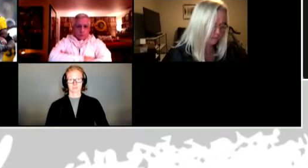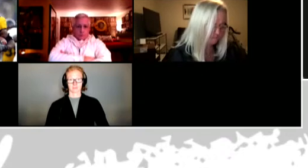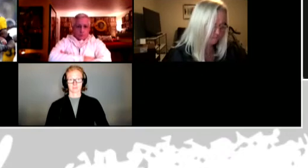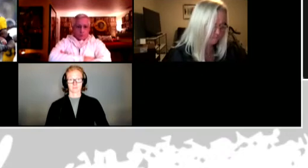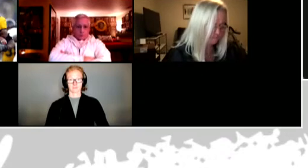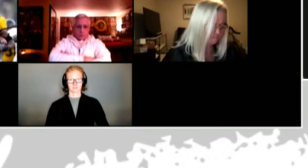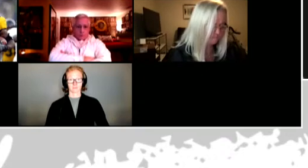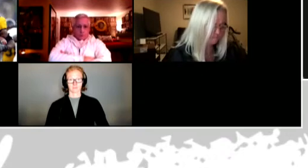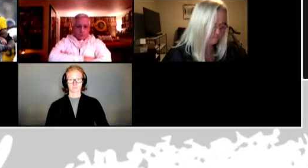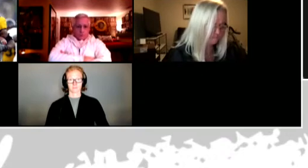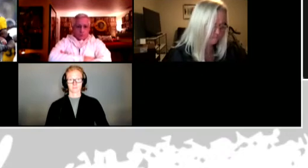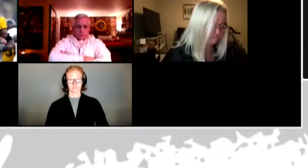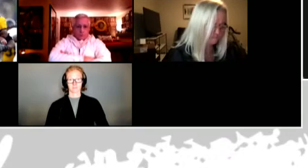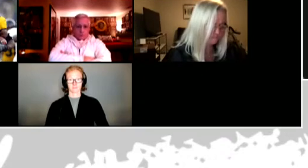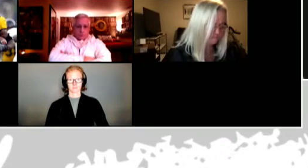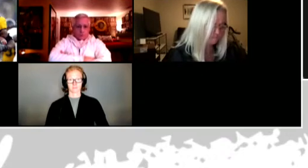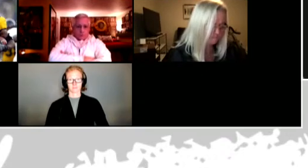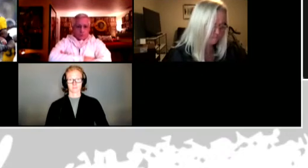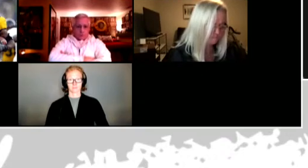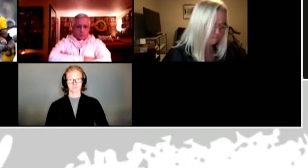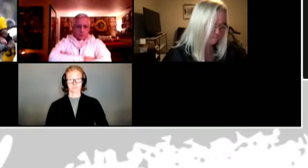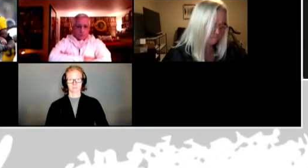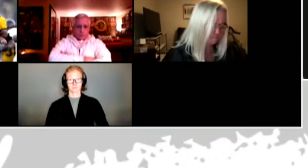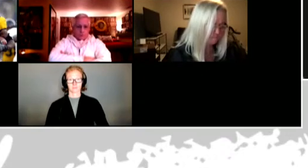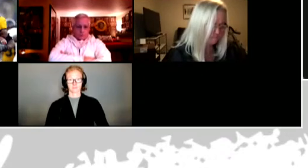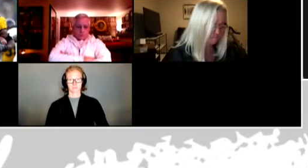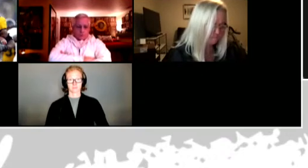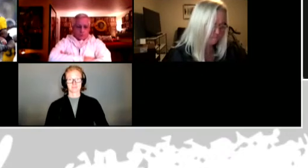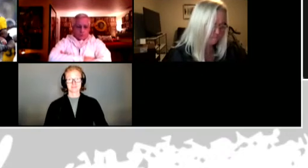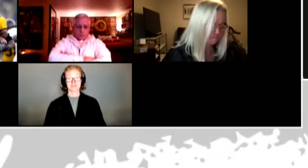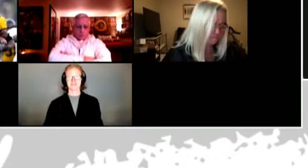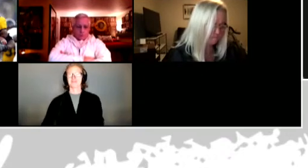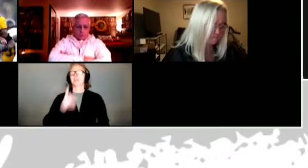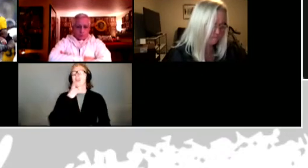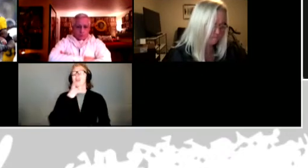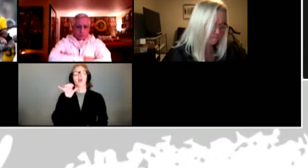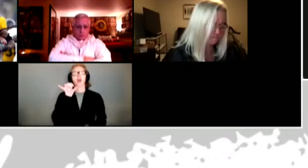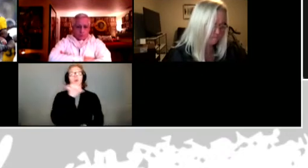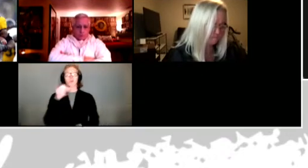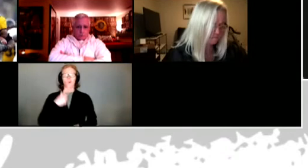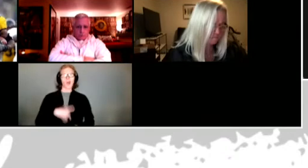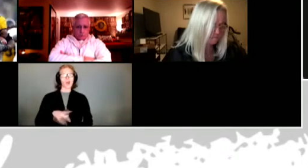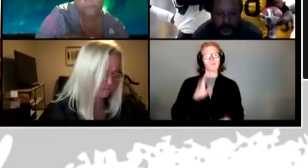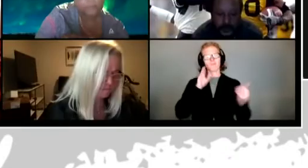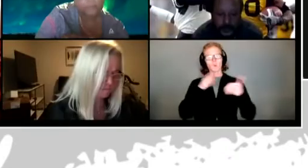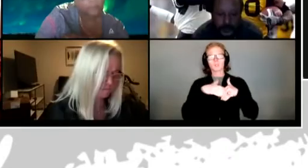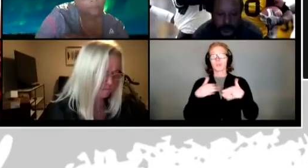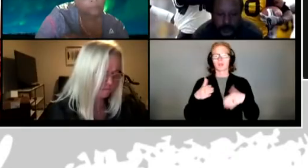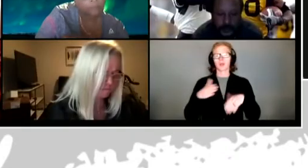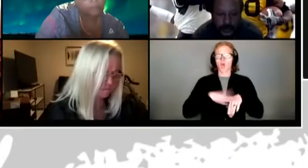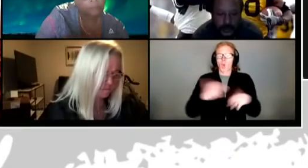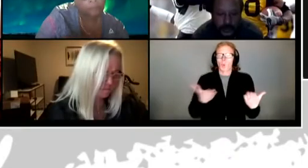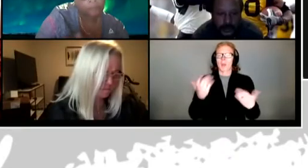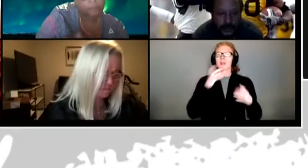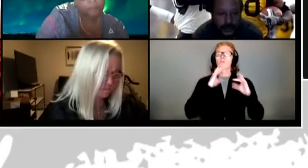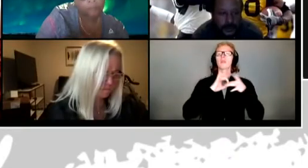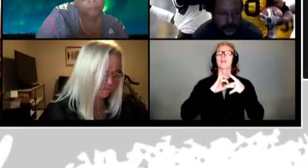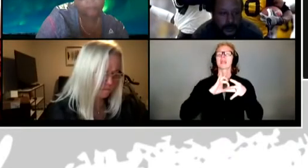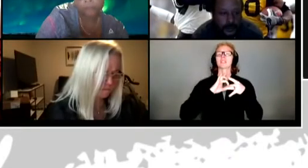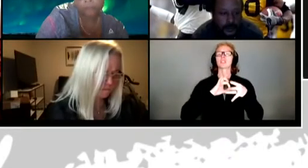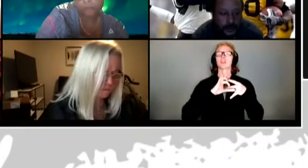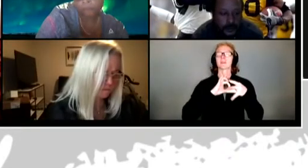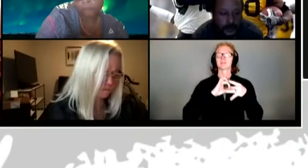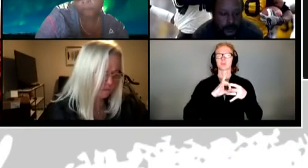So that's kind of where I'm, you know, where I'm always focused is let's build relationships. You know, there's a lot we can